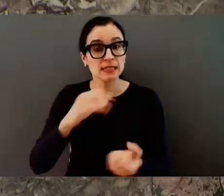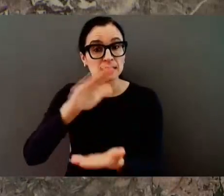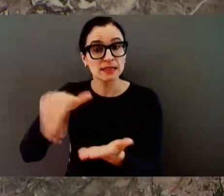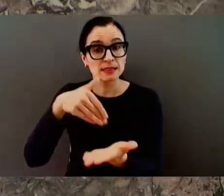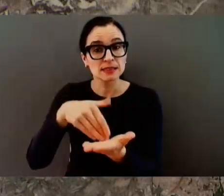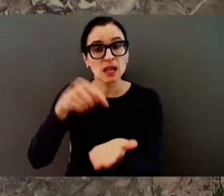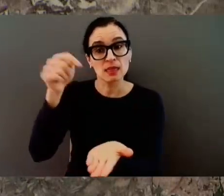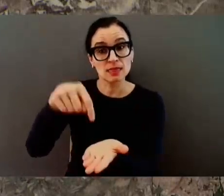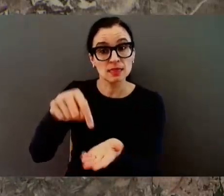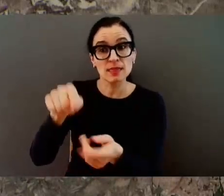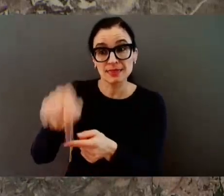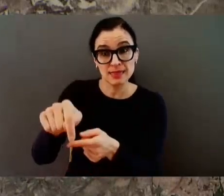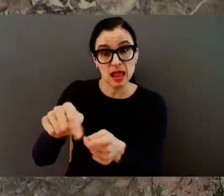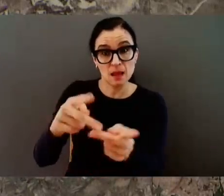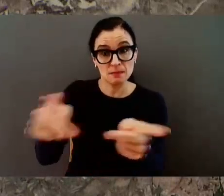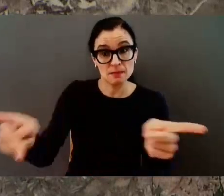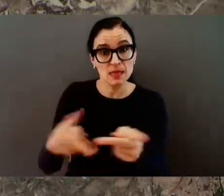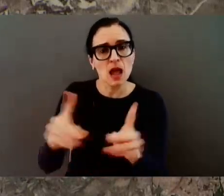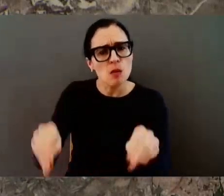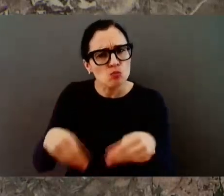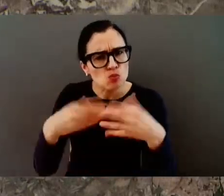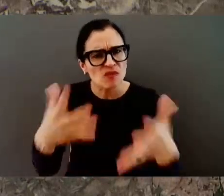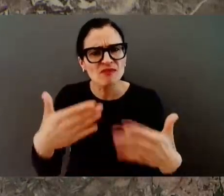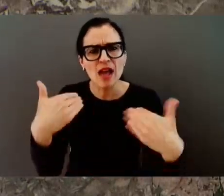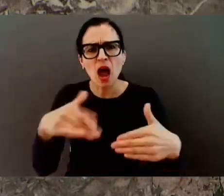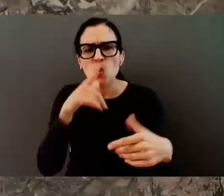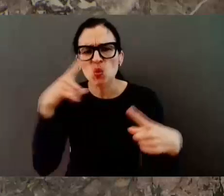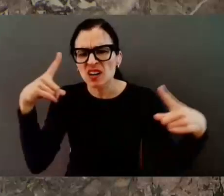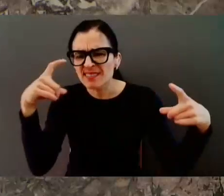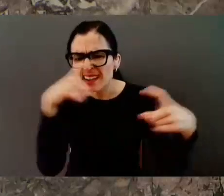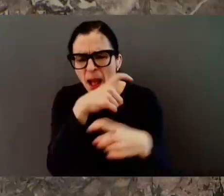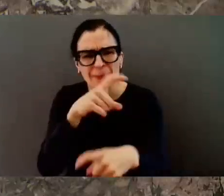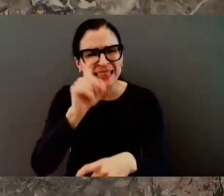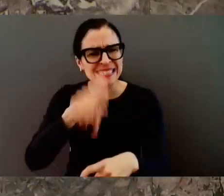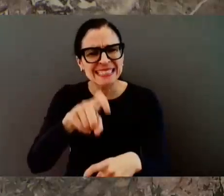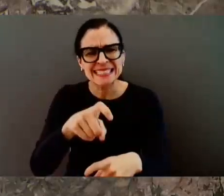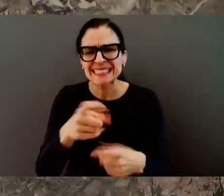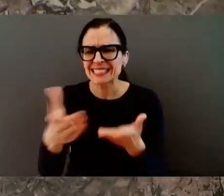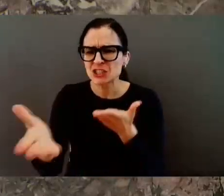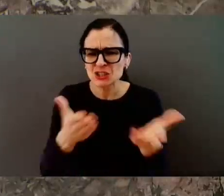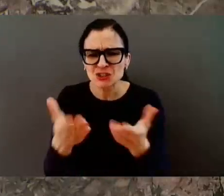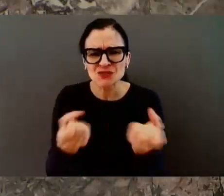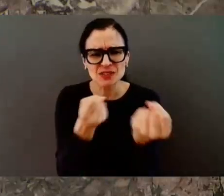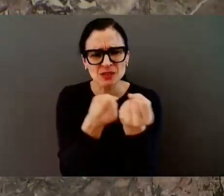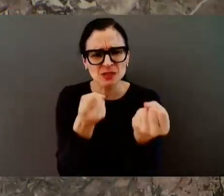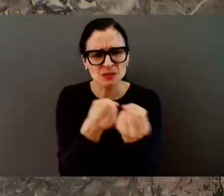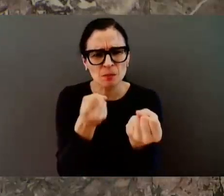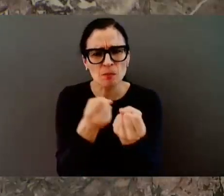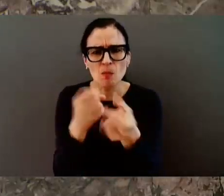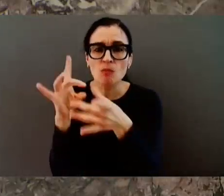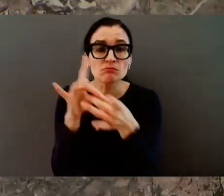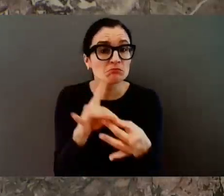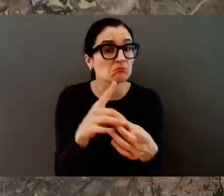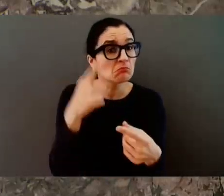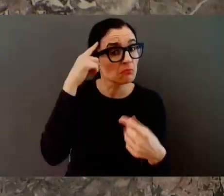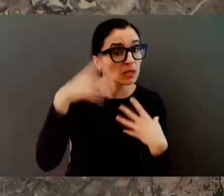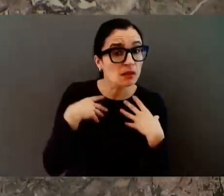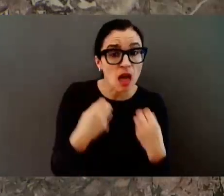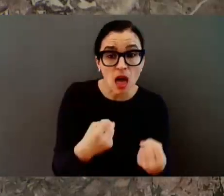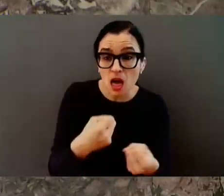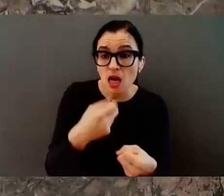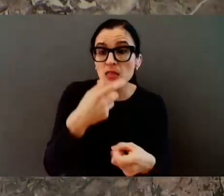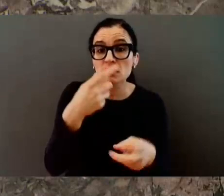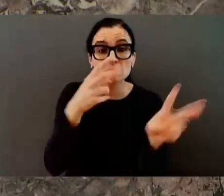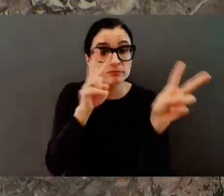with serious mental health issues, Mr. Speaker, but often with concurrent issues, related issues to do with substance use disorders